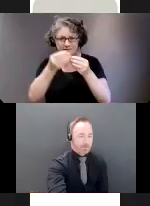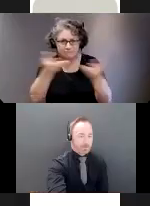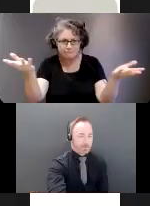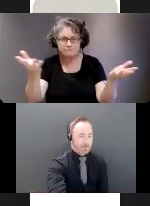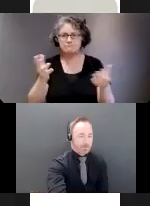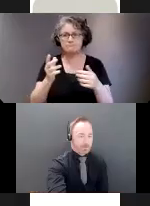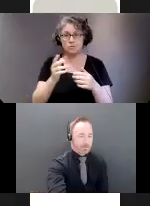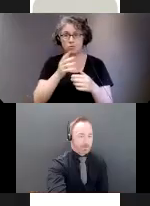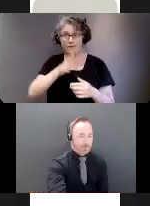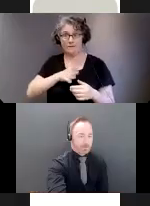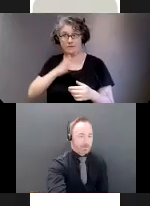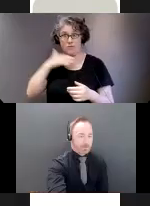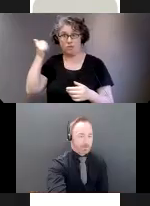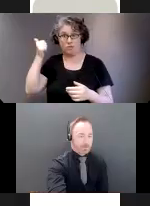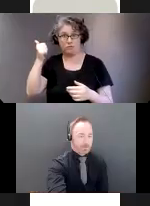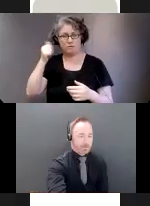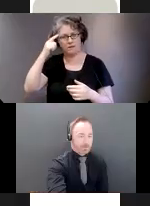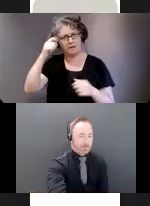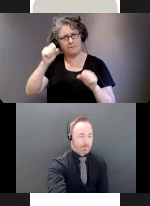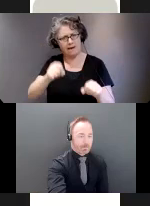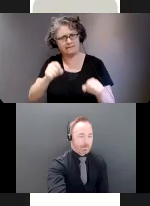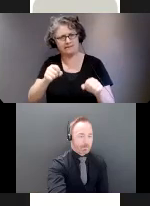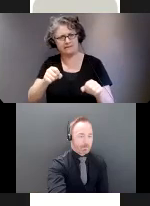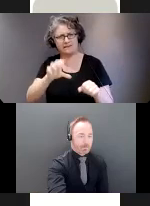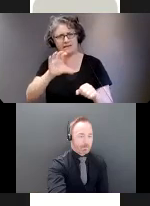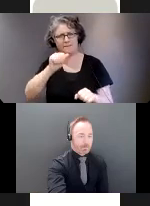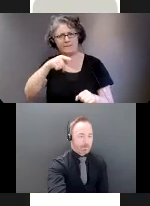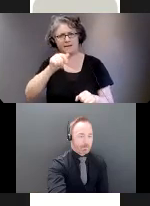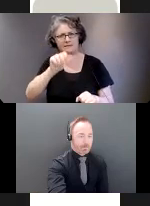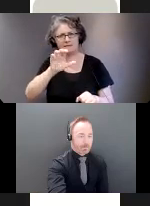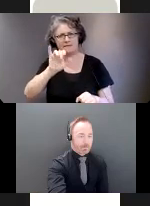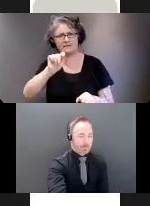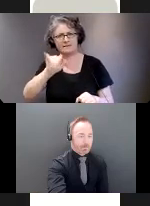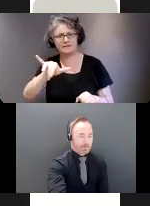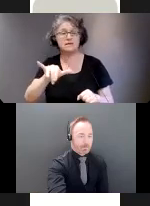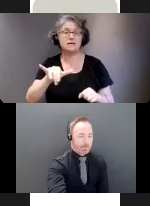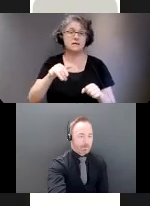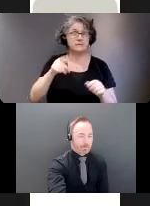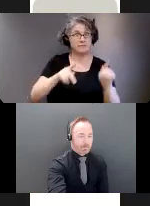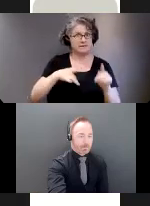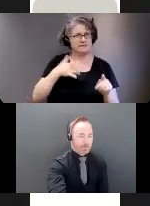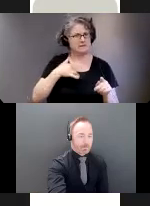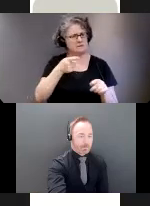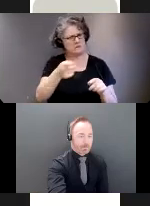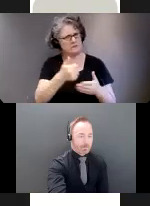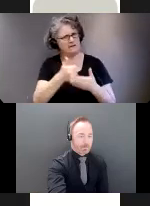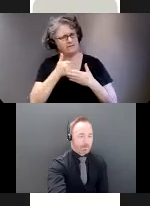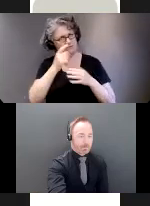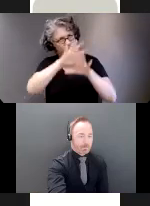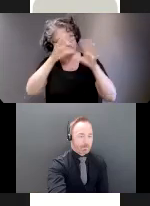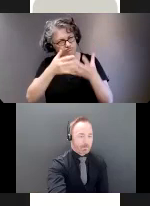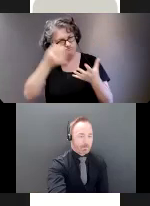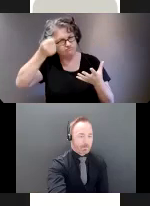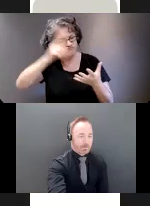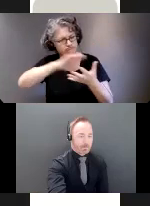women. And that's one that people found specifically helpful just in giving an overview and some thoughts about